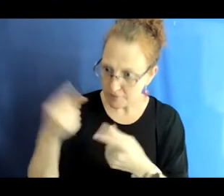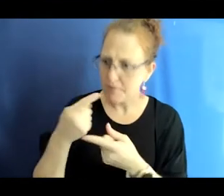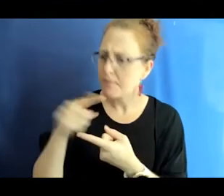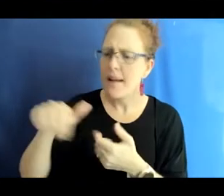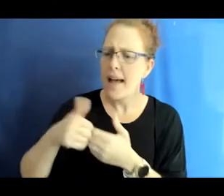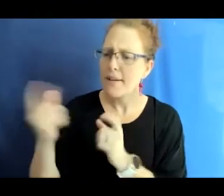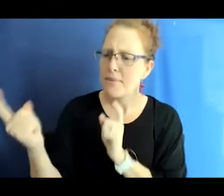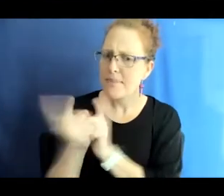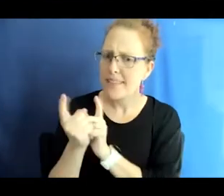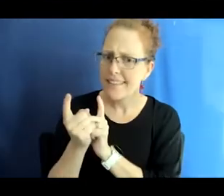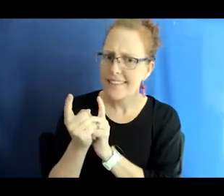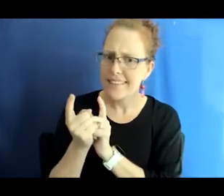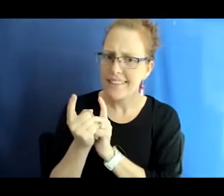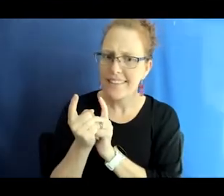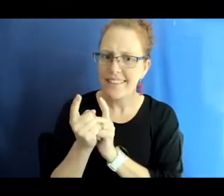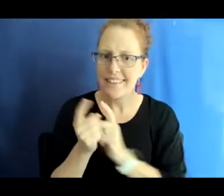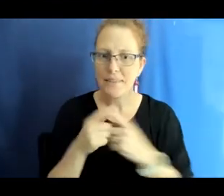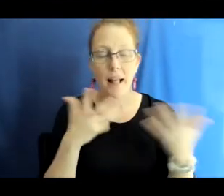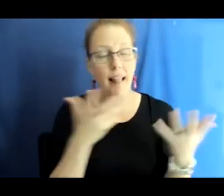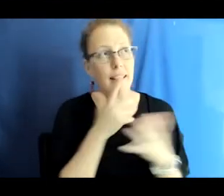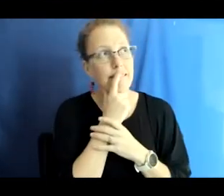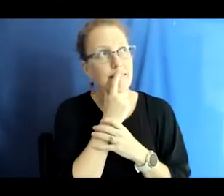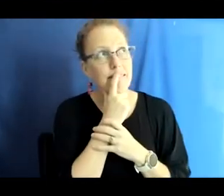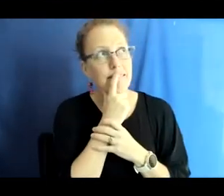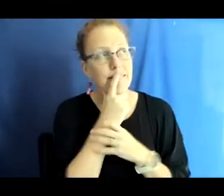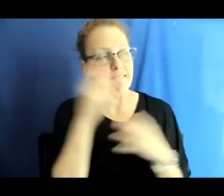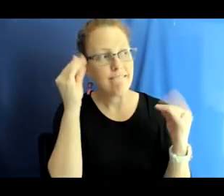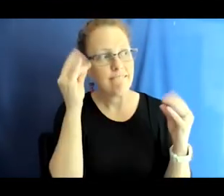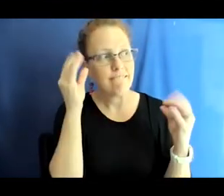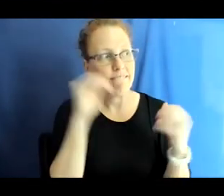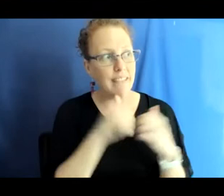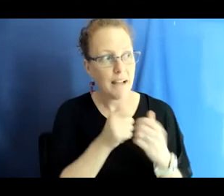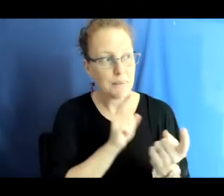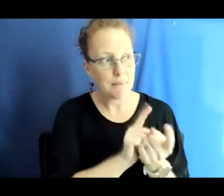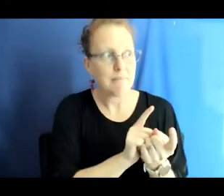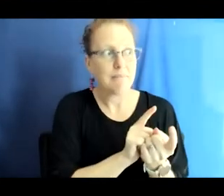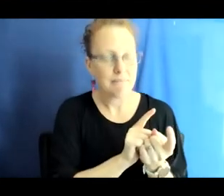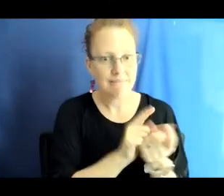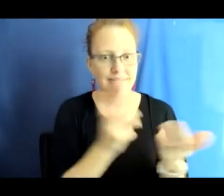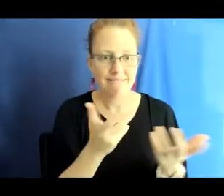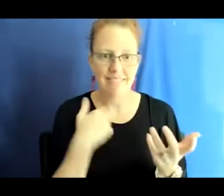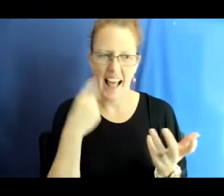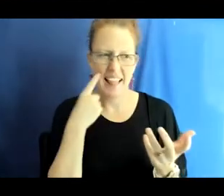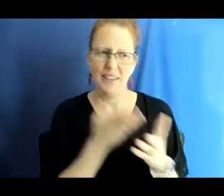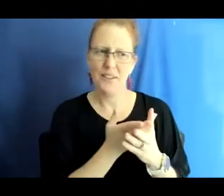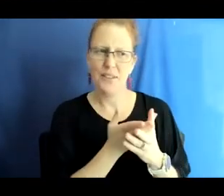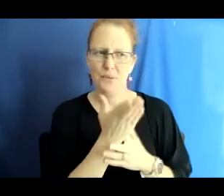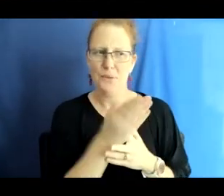How did we meet, Marius? I can't even remember. But I think we met like through other friends,